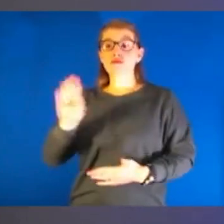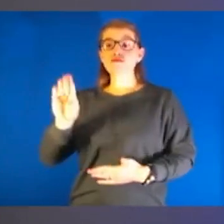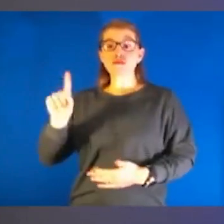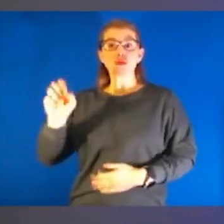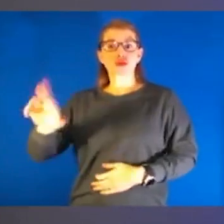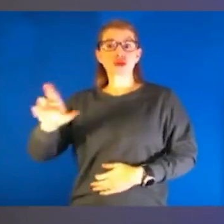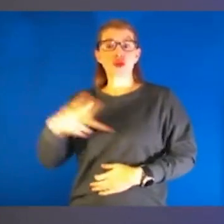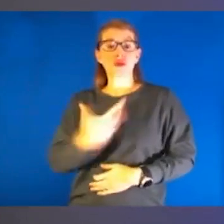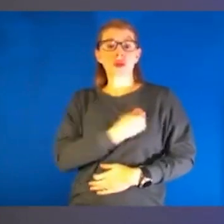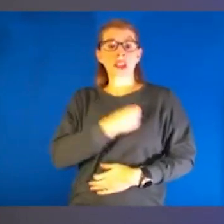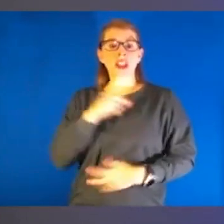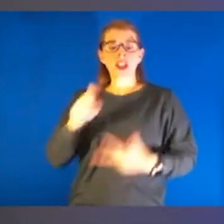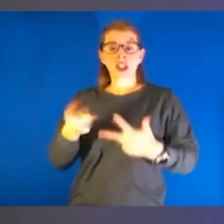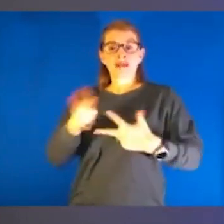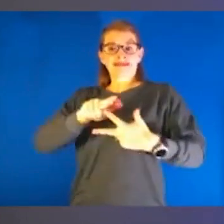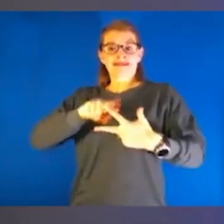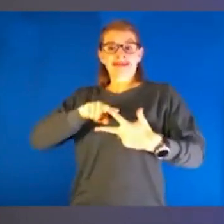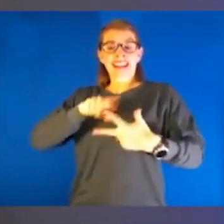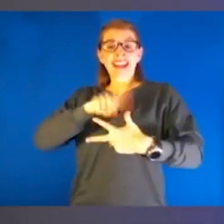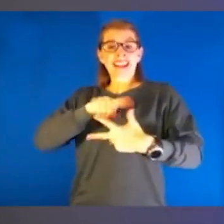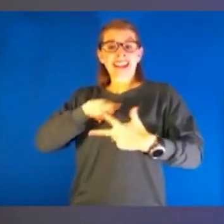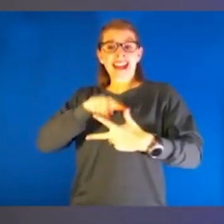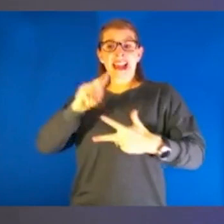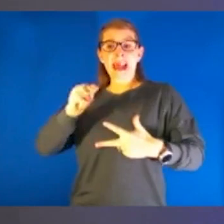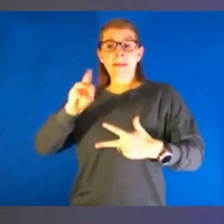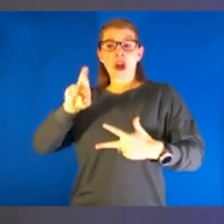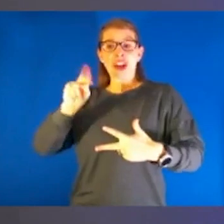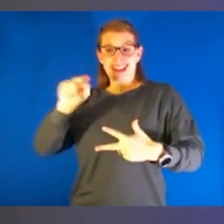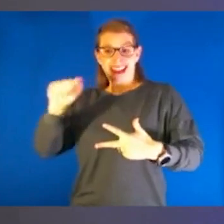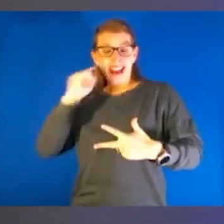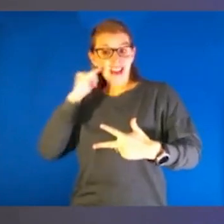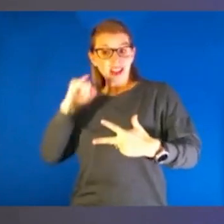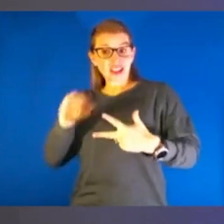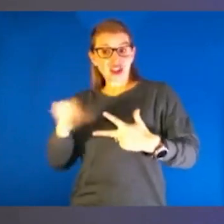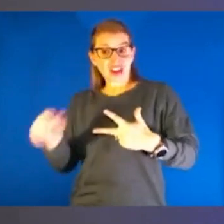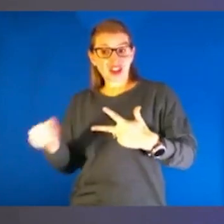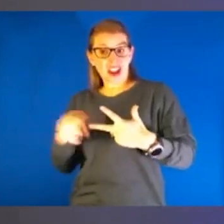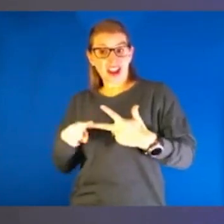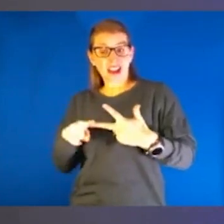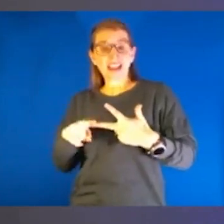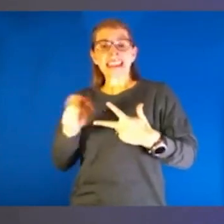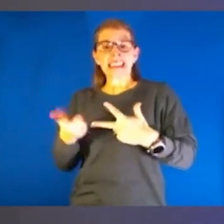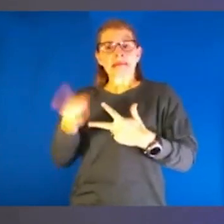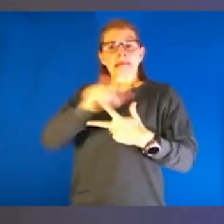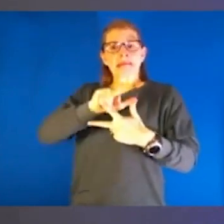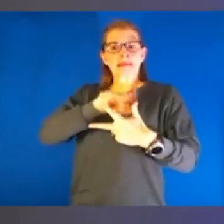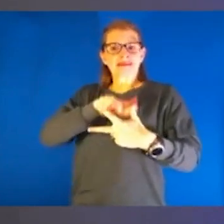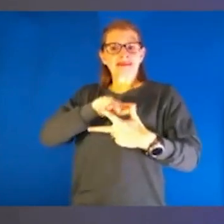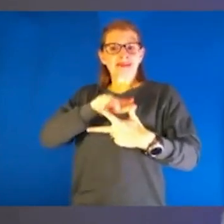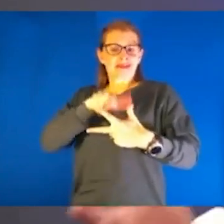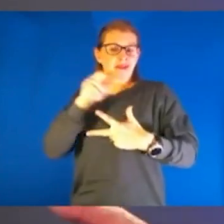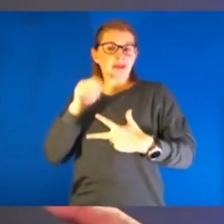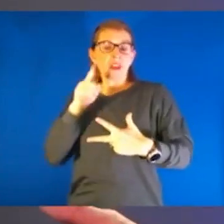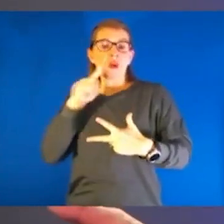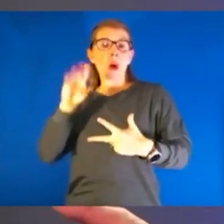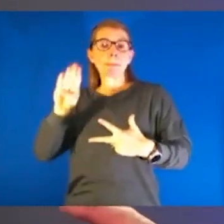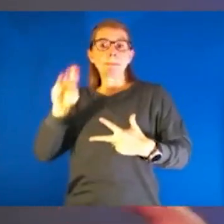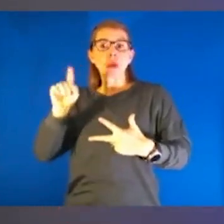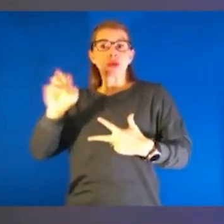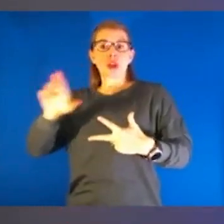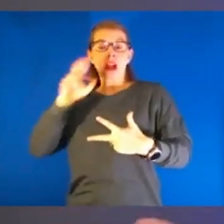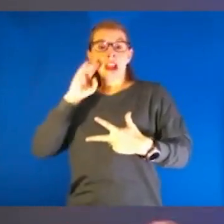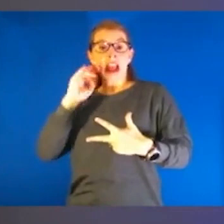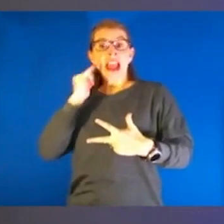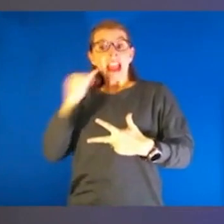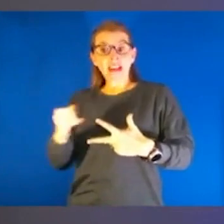one of the mRNA vaccines. So if they got a J&J to start with, then get either a Pfizer or Moderna. And if they had a Pfizer or Moderna, then get a Pfizer or